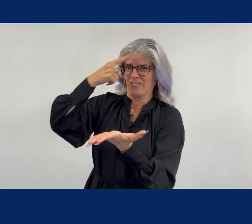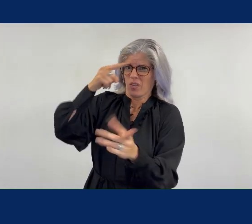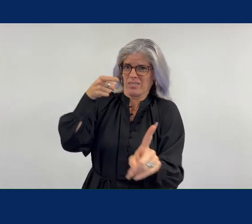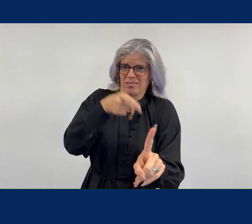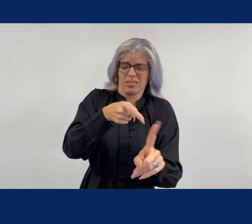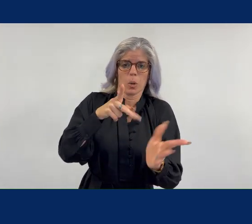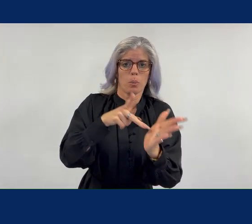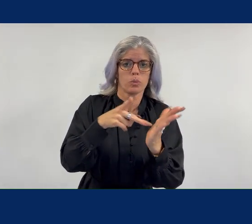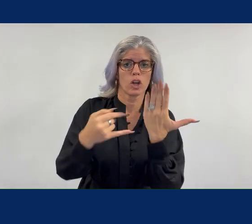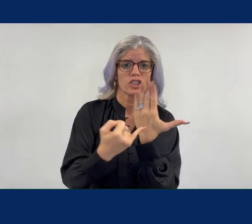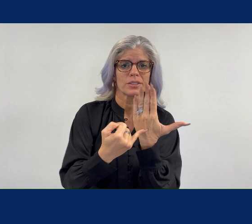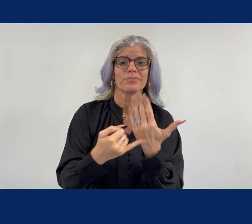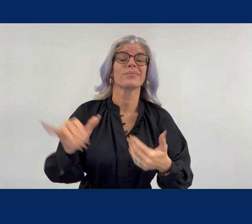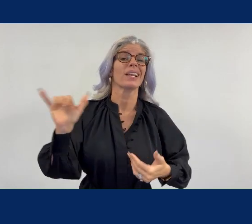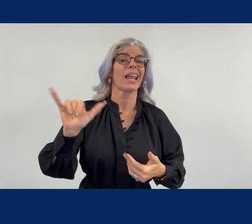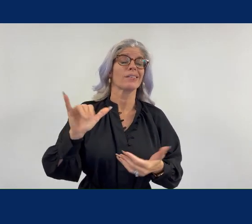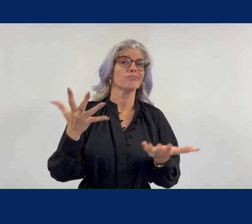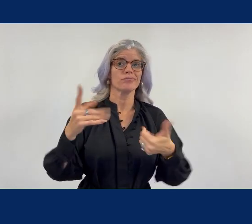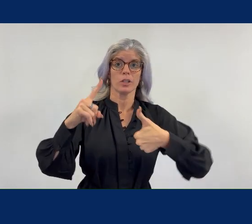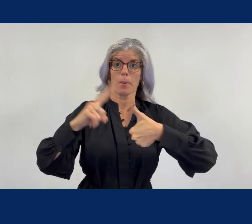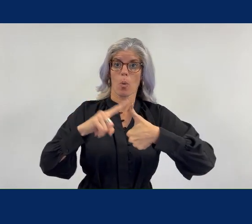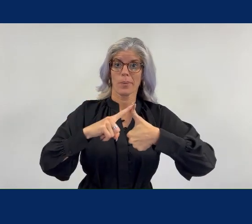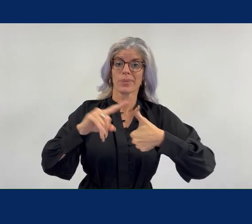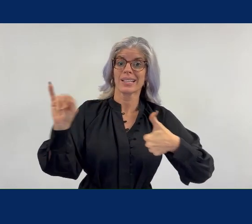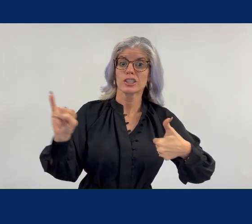historic preservation and cultural resources.